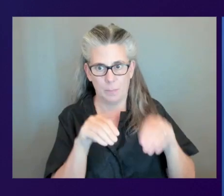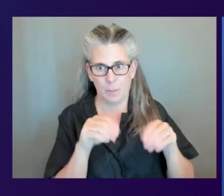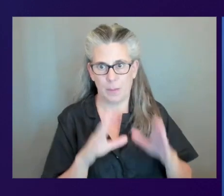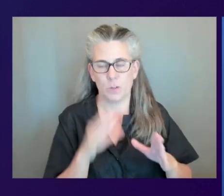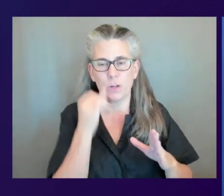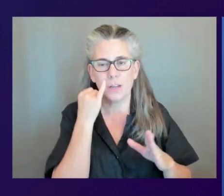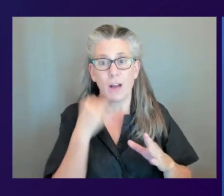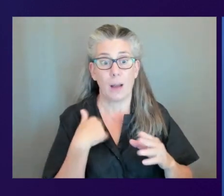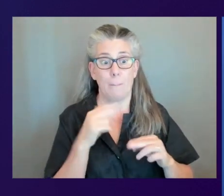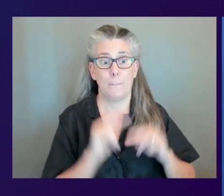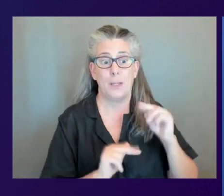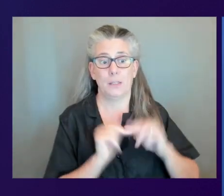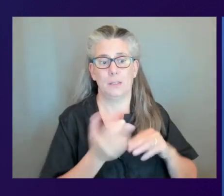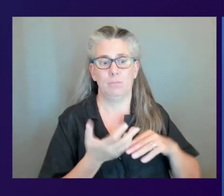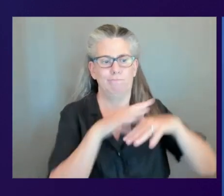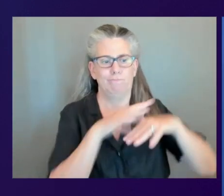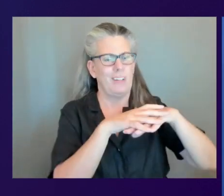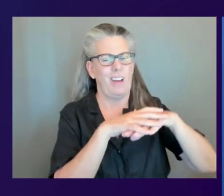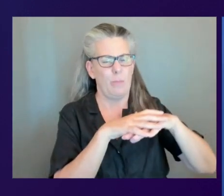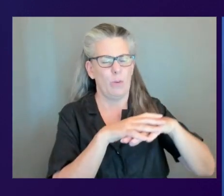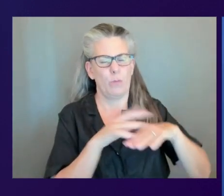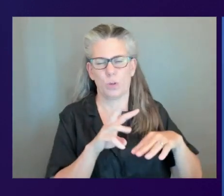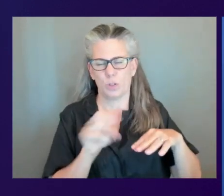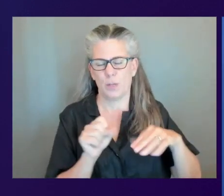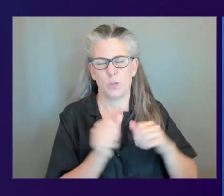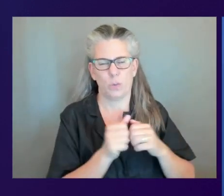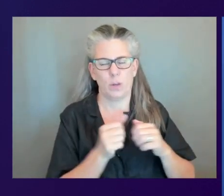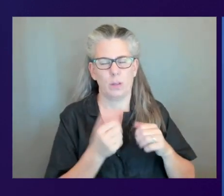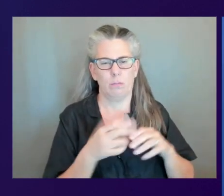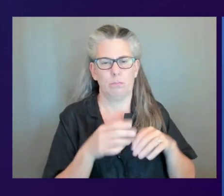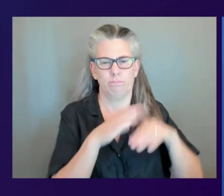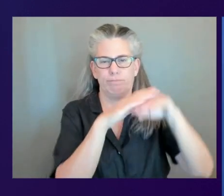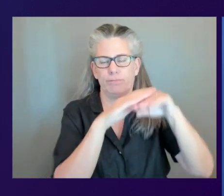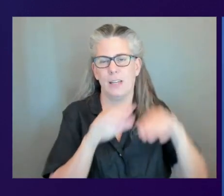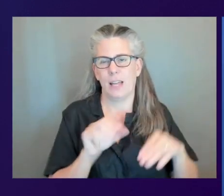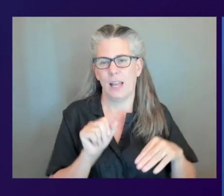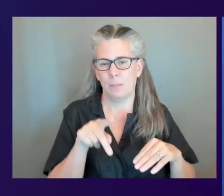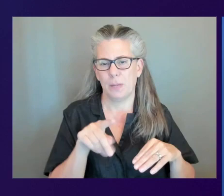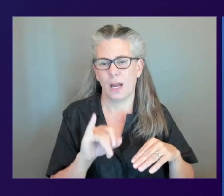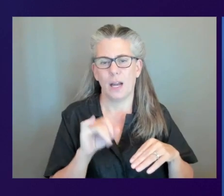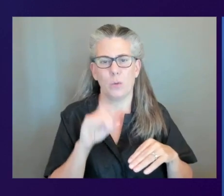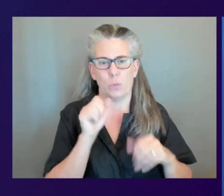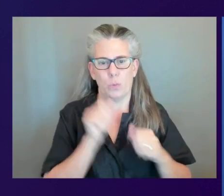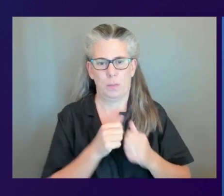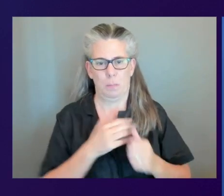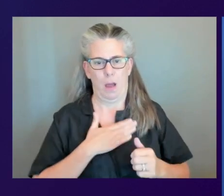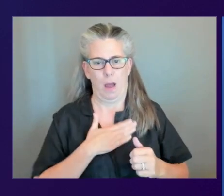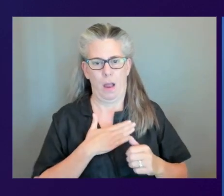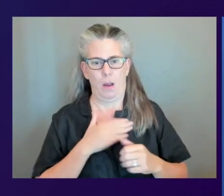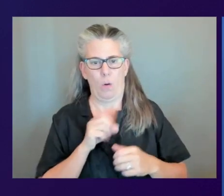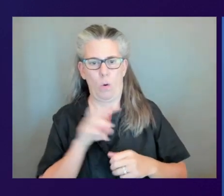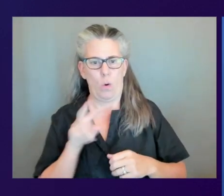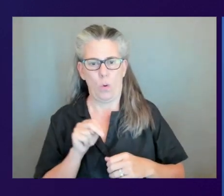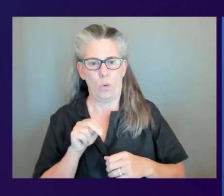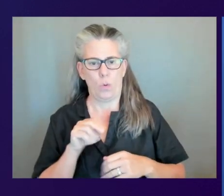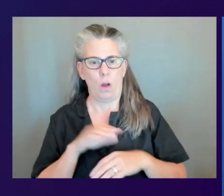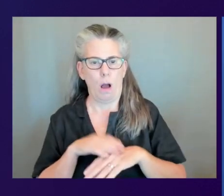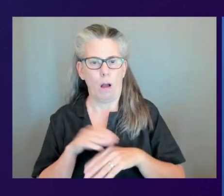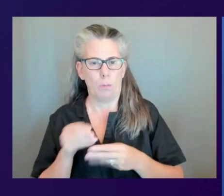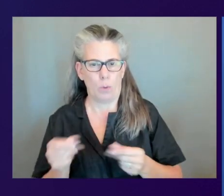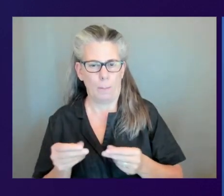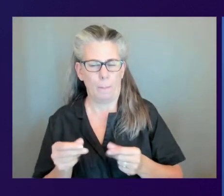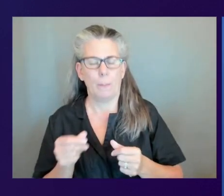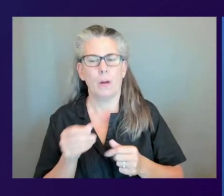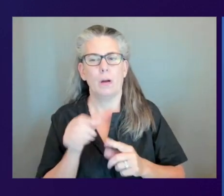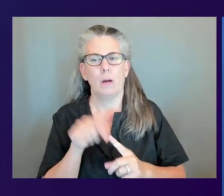building on top of the Workspaces Core APIs with something on my own on-prem without one of our partners, that's when I would then be building on